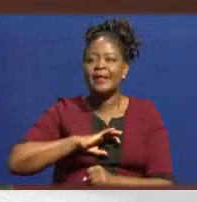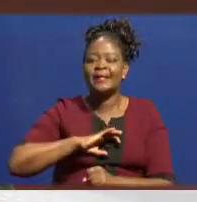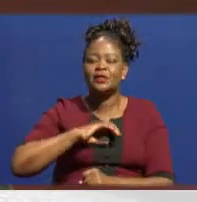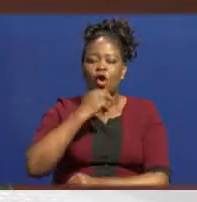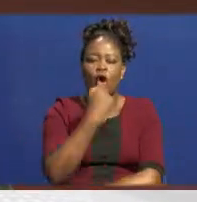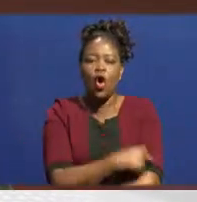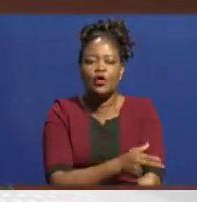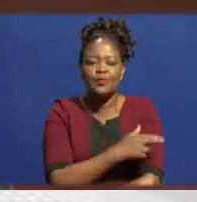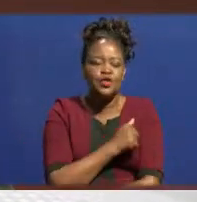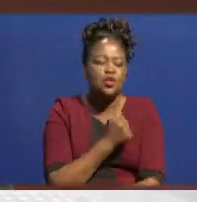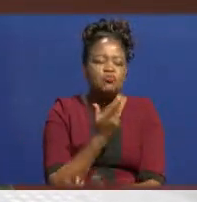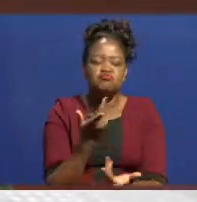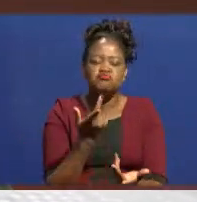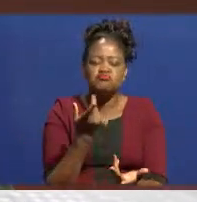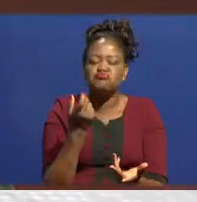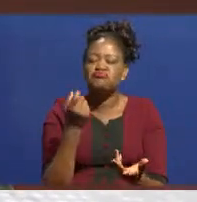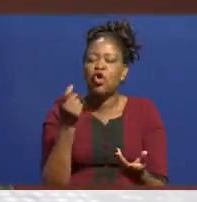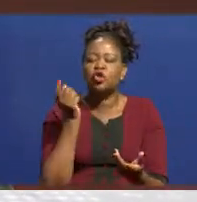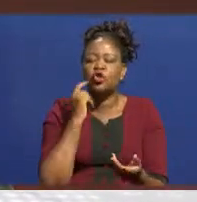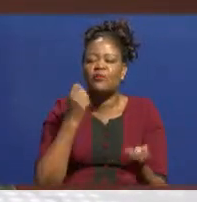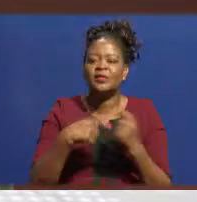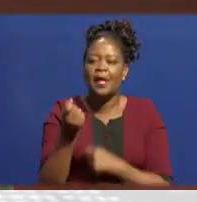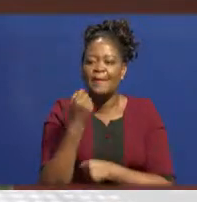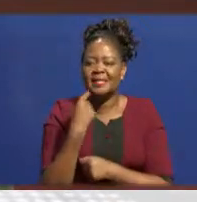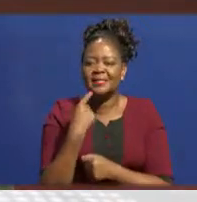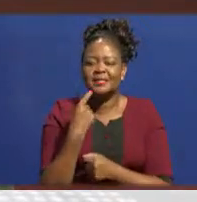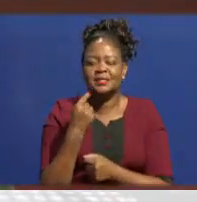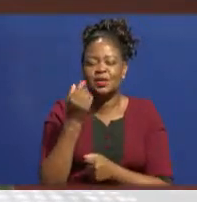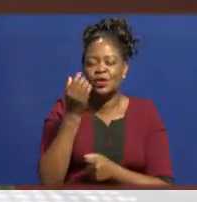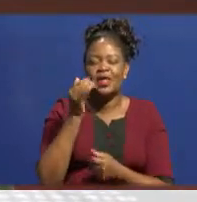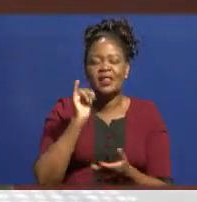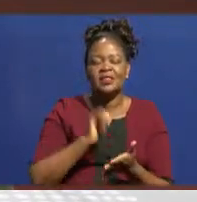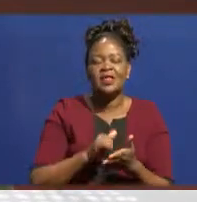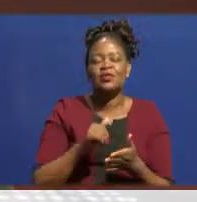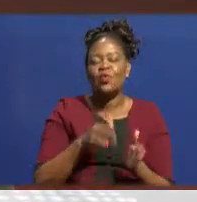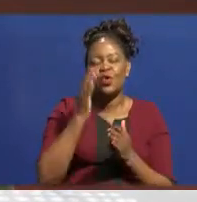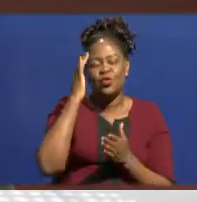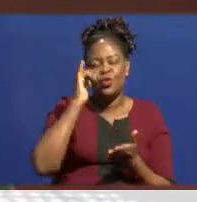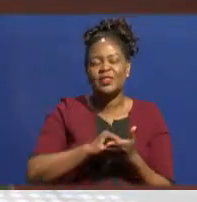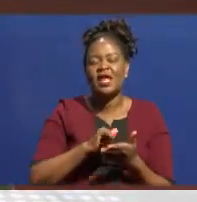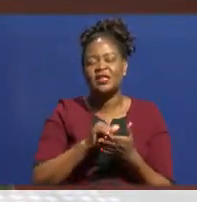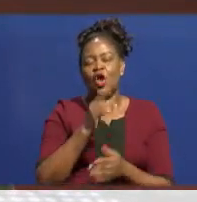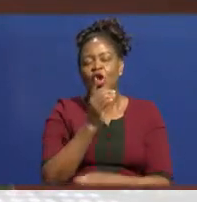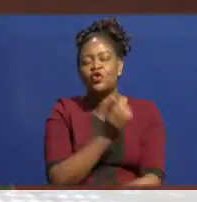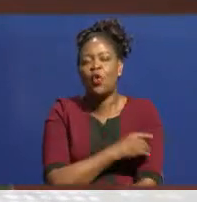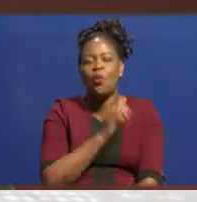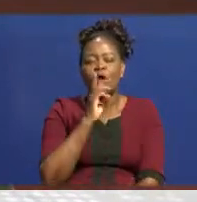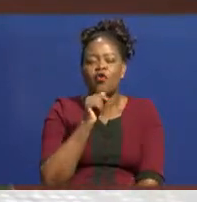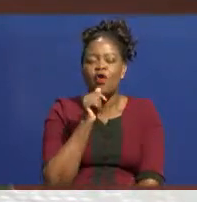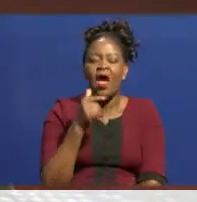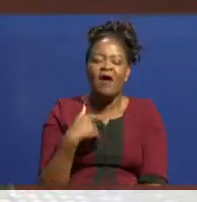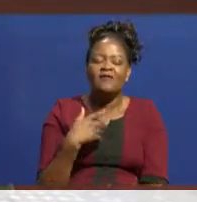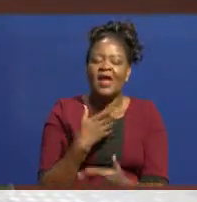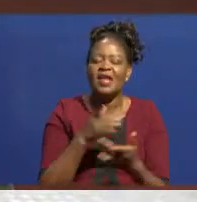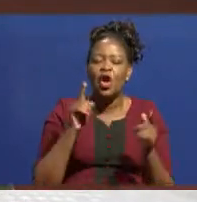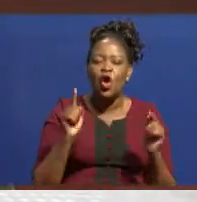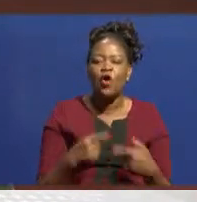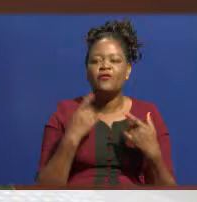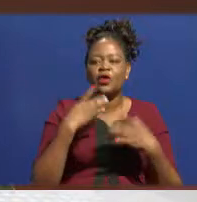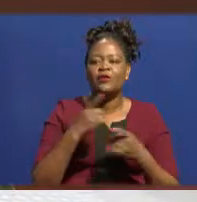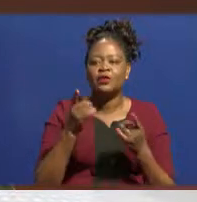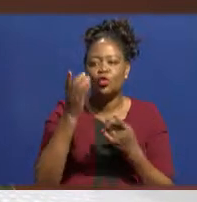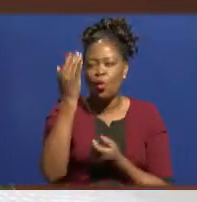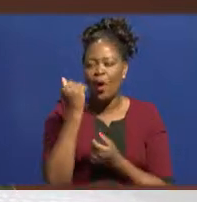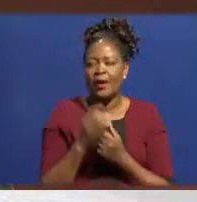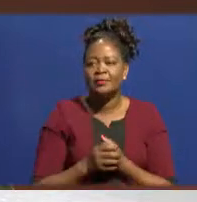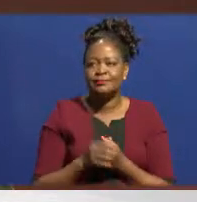clinic or a chemist. That way, we know the medic will not going to have conflict of interest. Sometimes it is